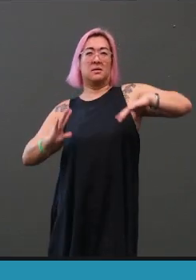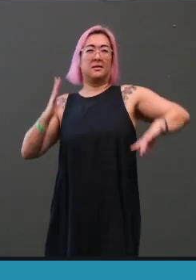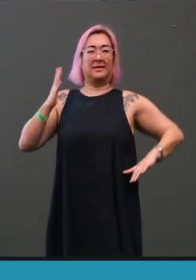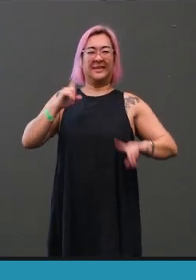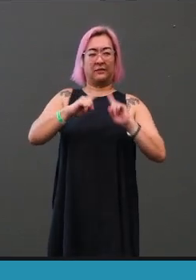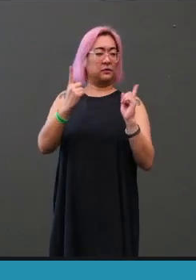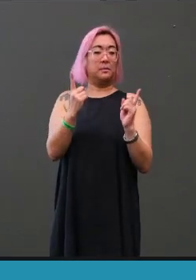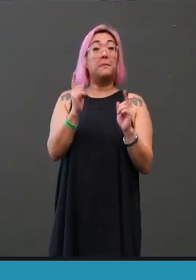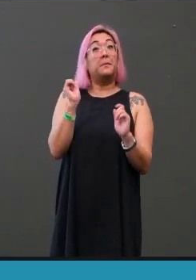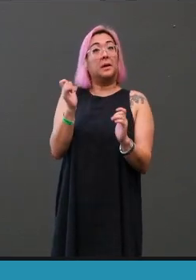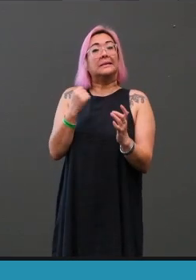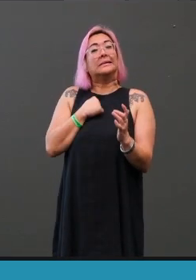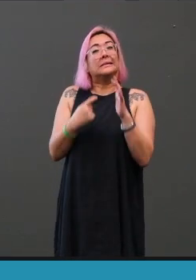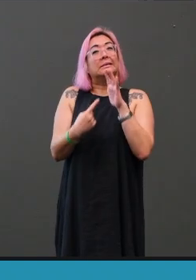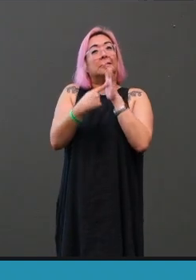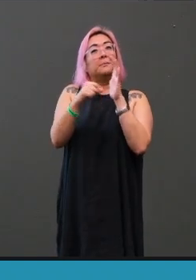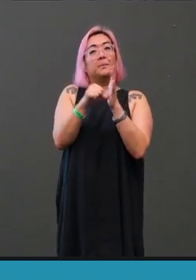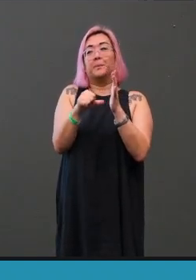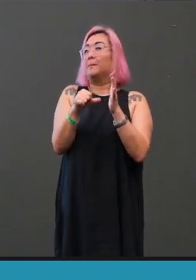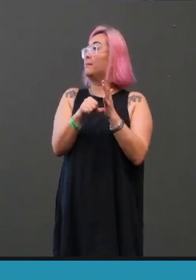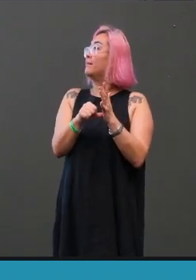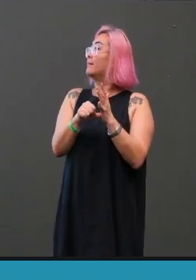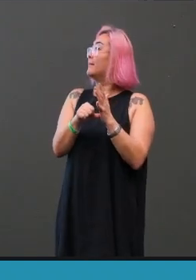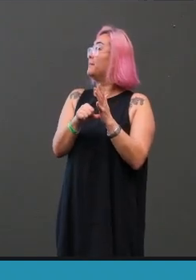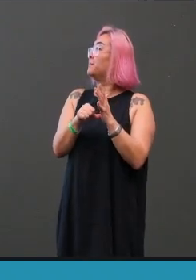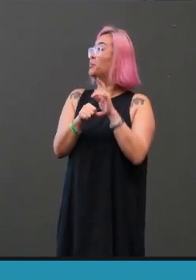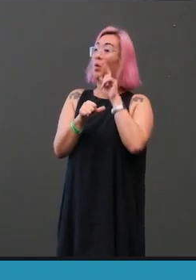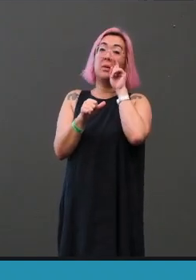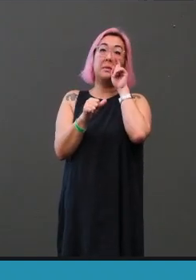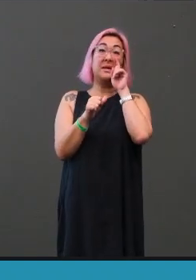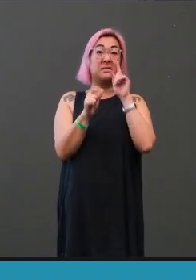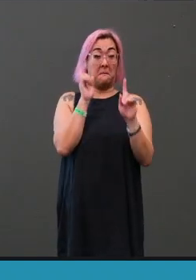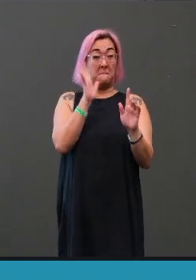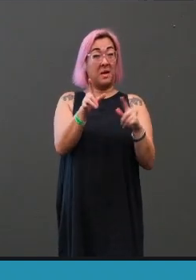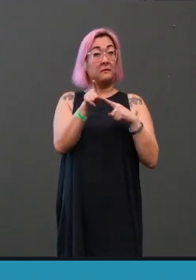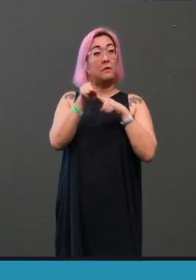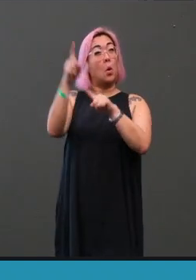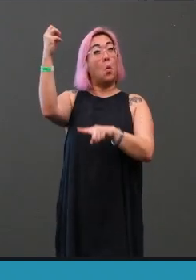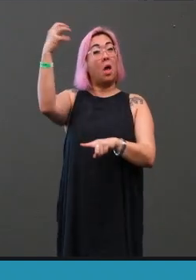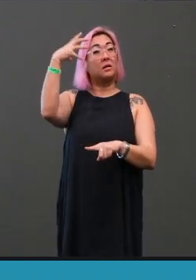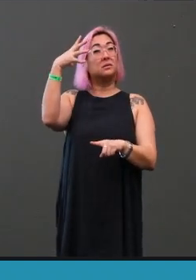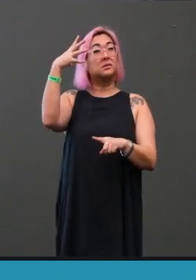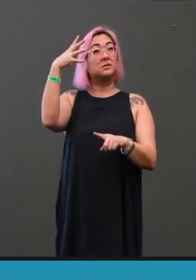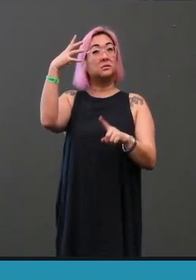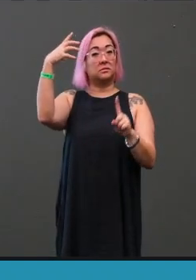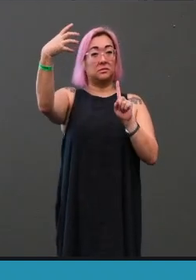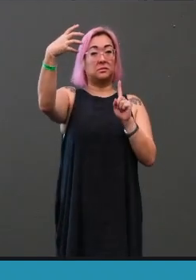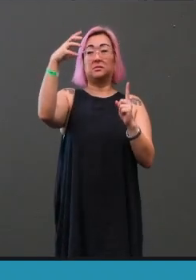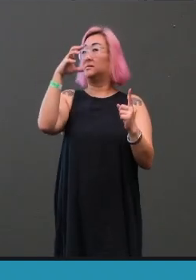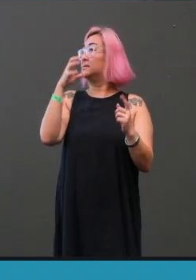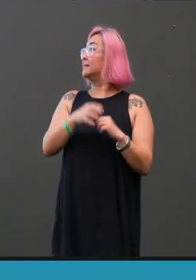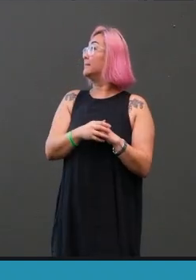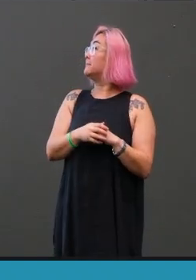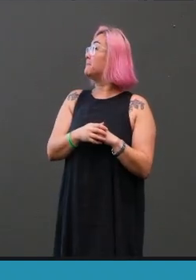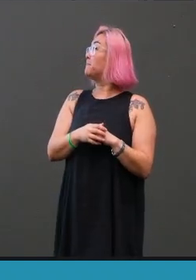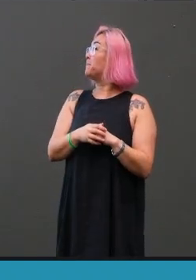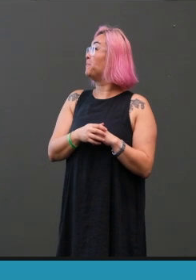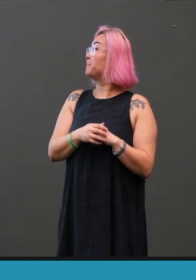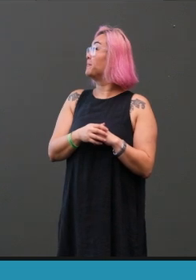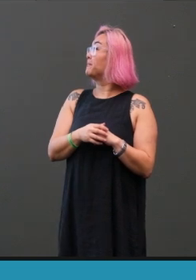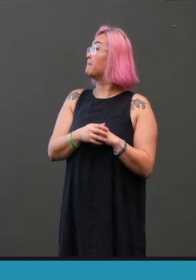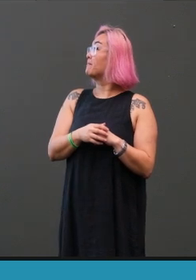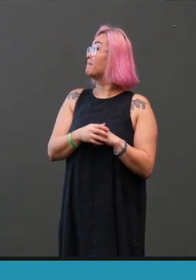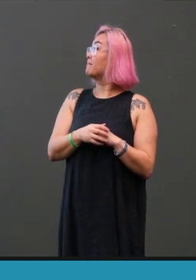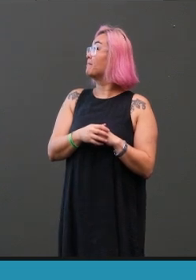you're very limited in where your light is coming from with this type of shadow. So, for example, here, if we put the light coming in from the side